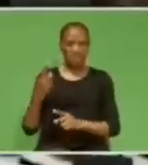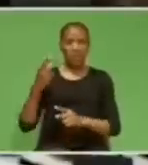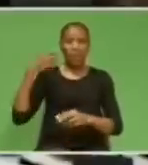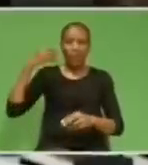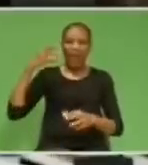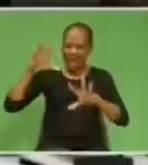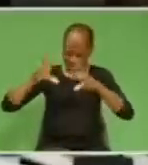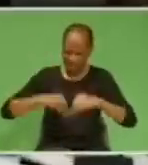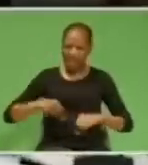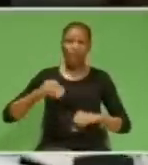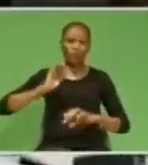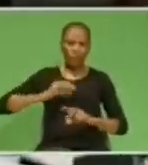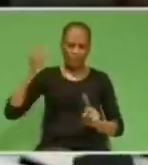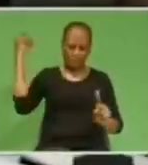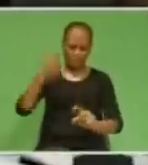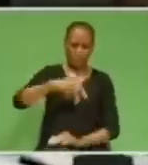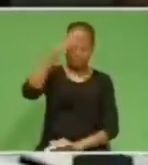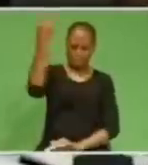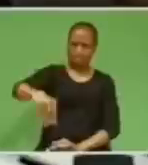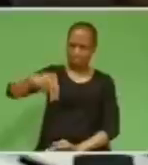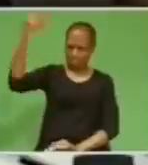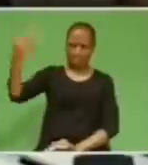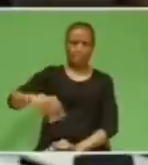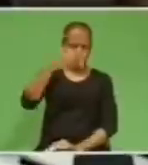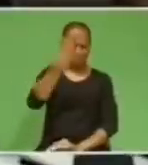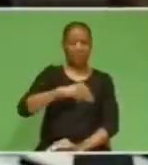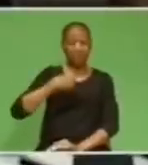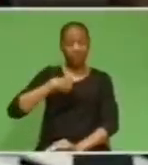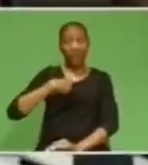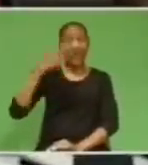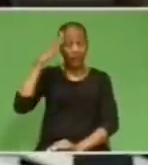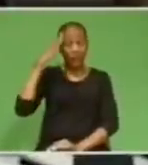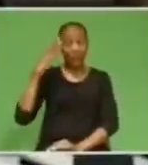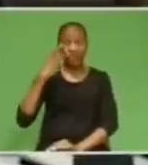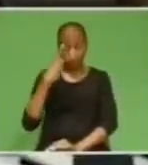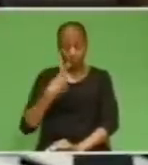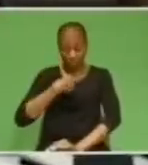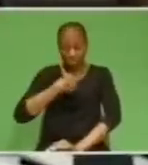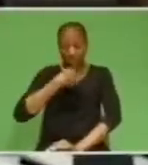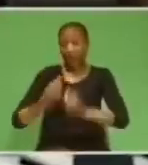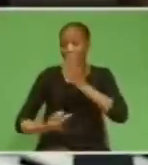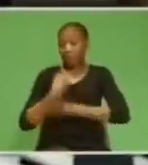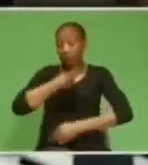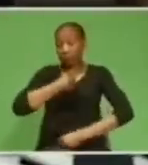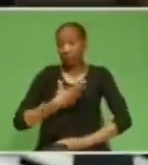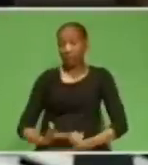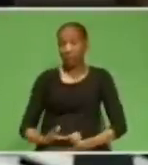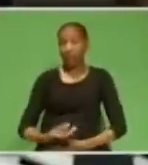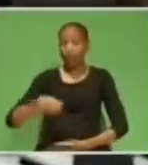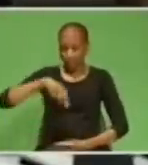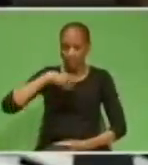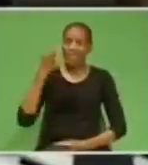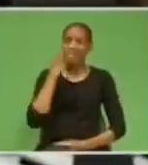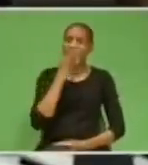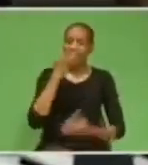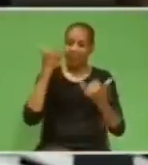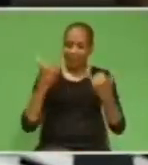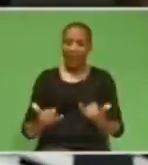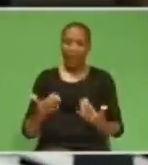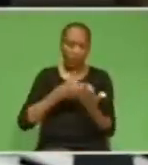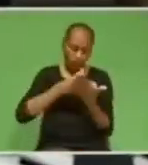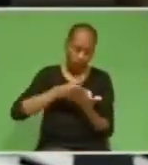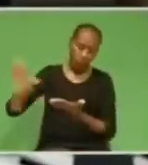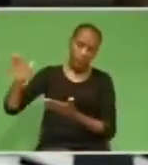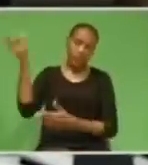beat up women. I'm evidence of that today standing here. That is why we call for the